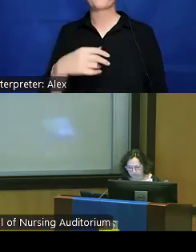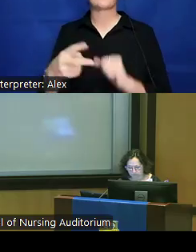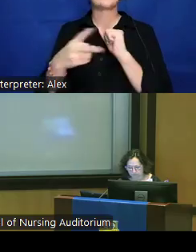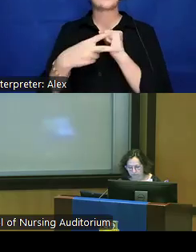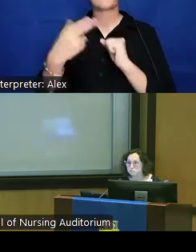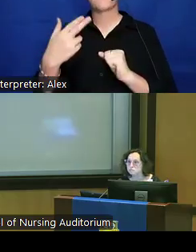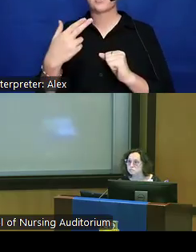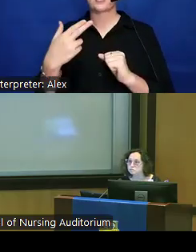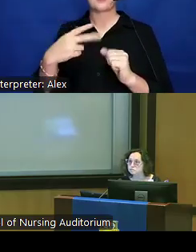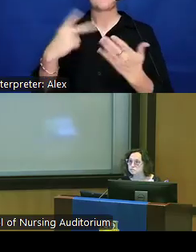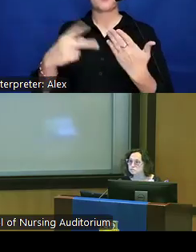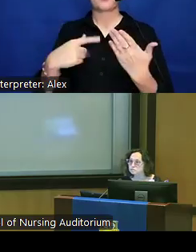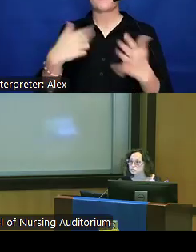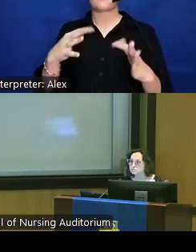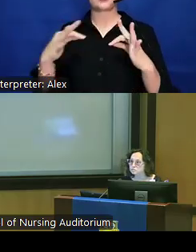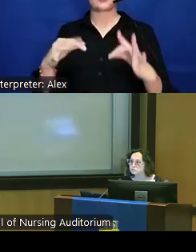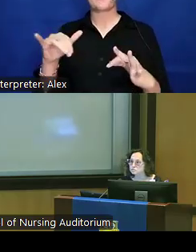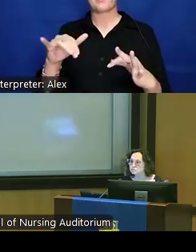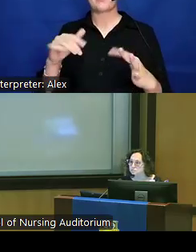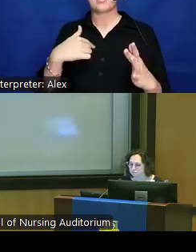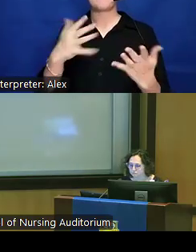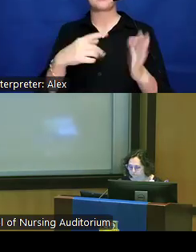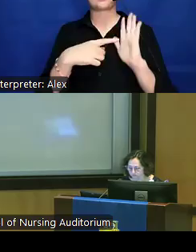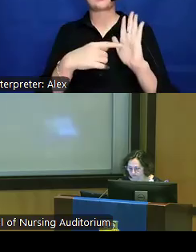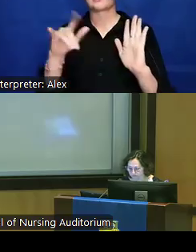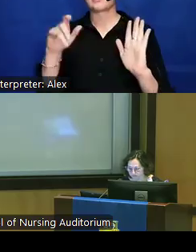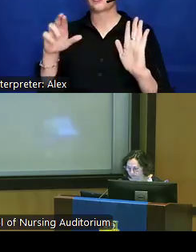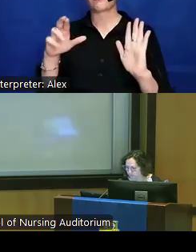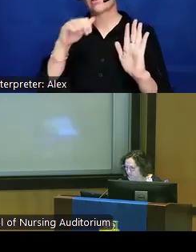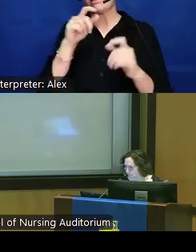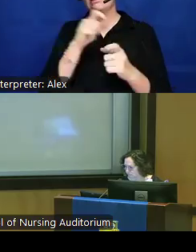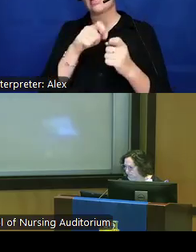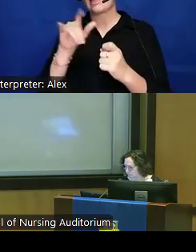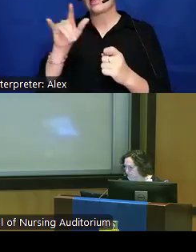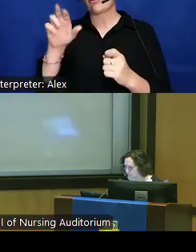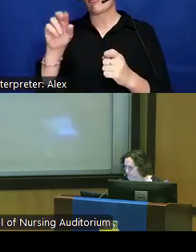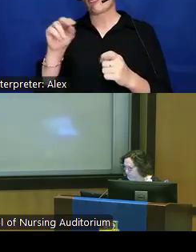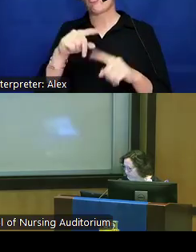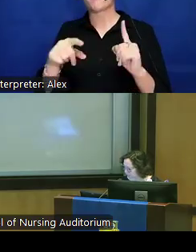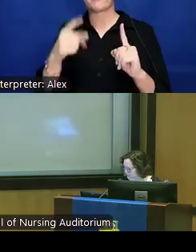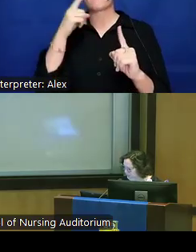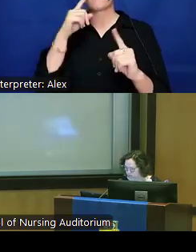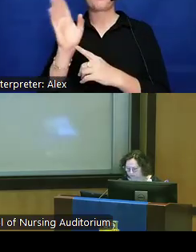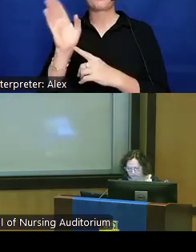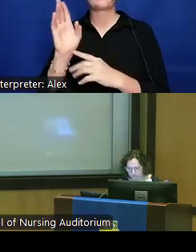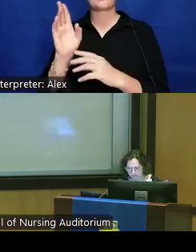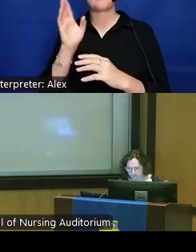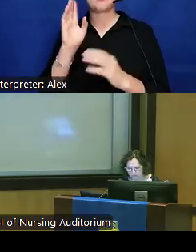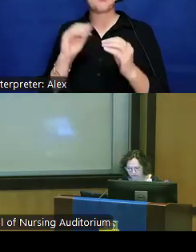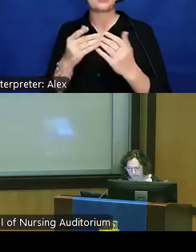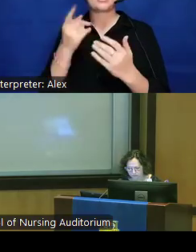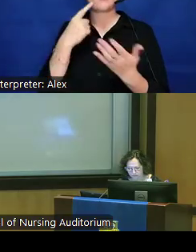linear. It wasn't quite linear, but for the purpose of getting through it quickly, it's kind of easier to talk about it that